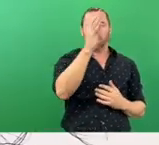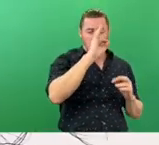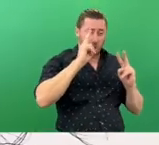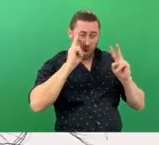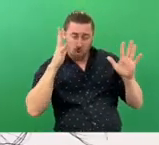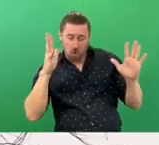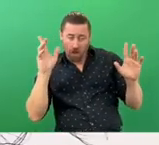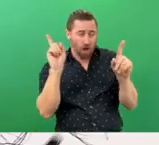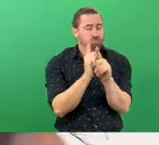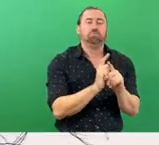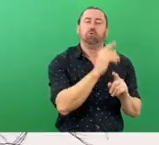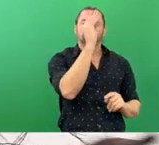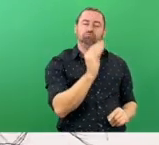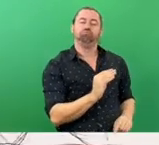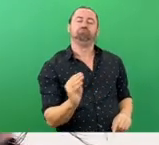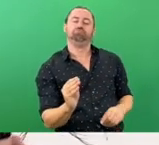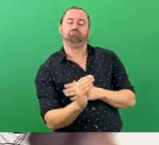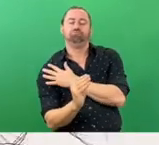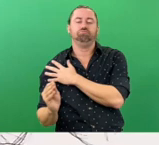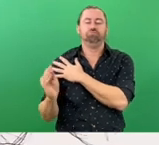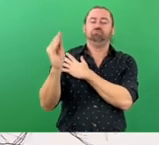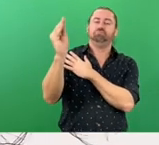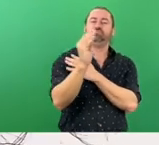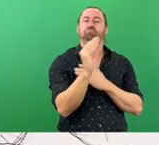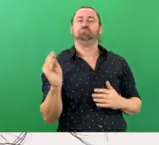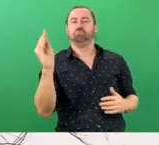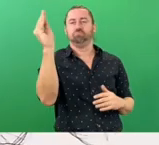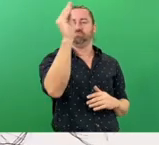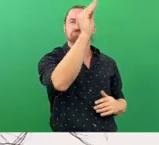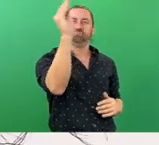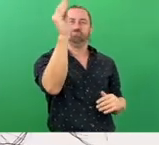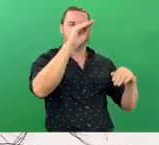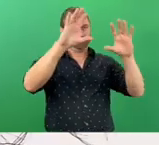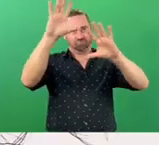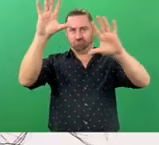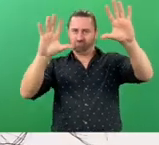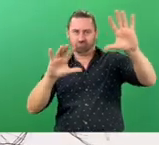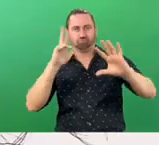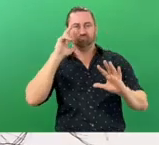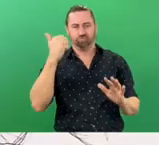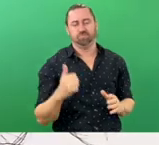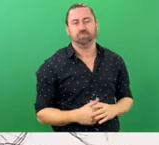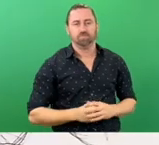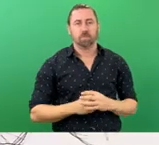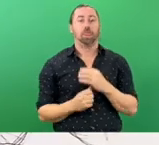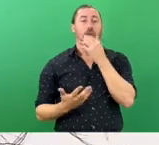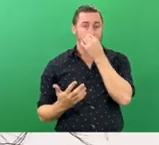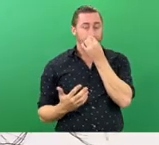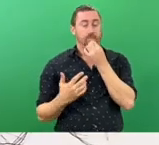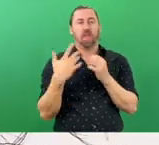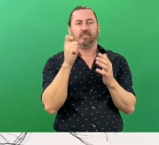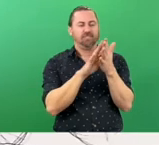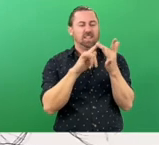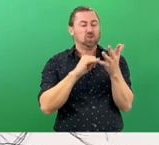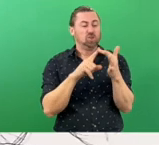that by moving your hand across rather than getting in and getting into the details. Now, the other thing you can do, now that if you have